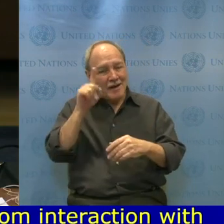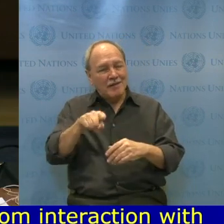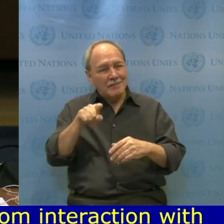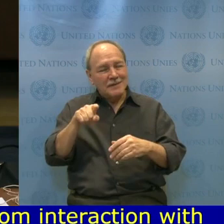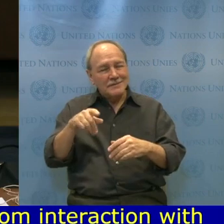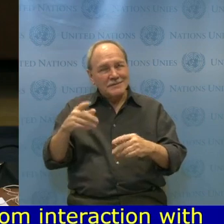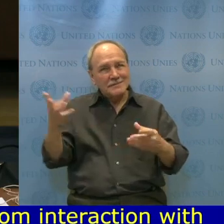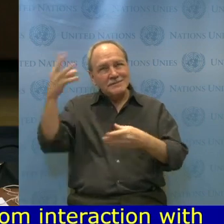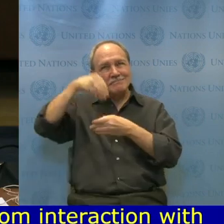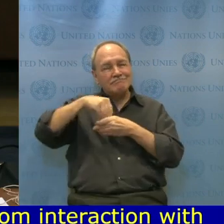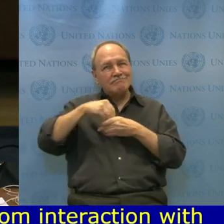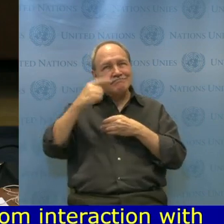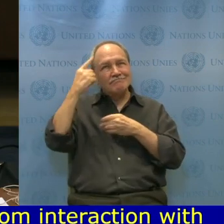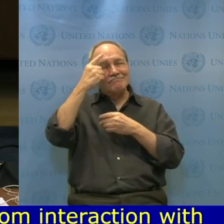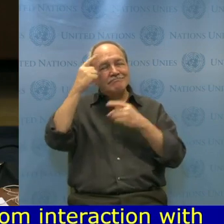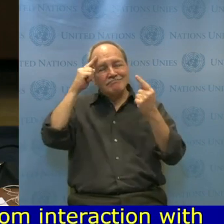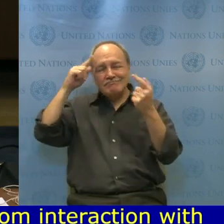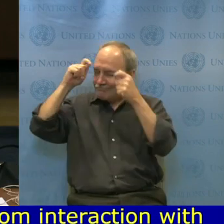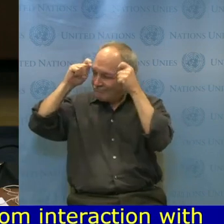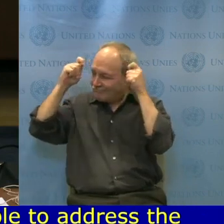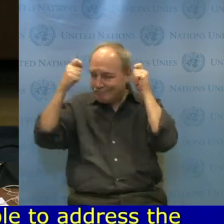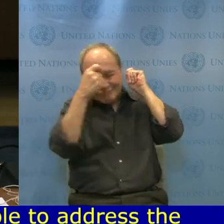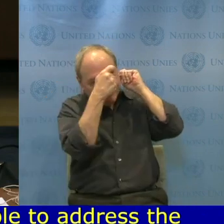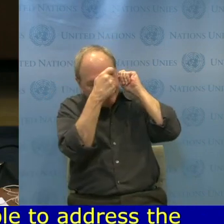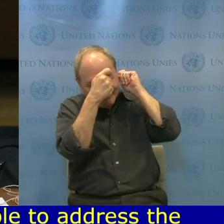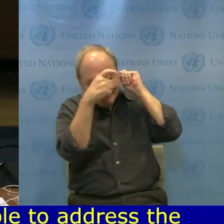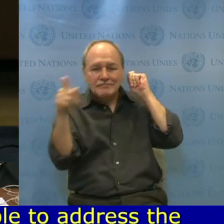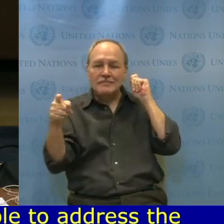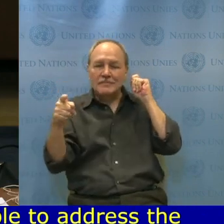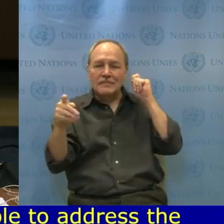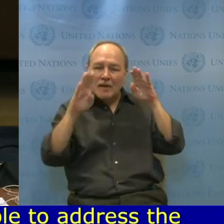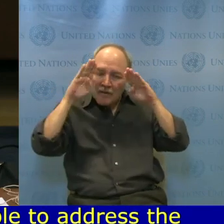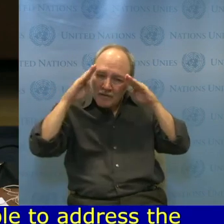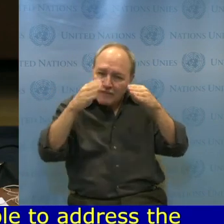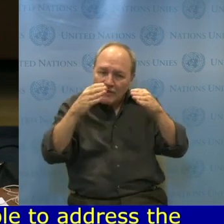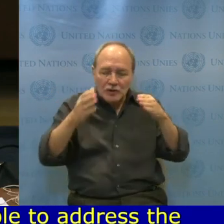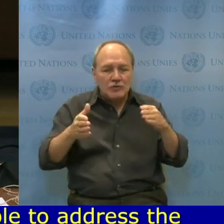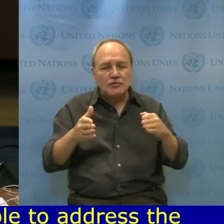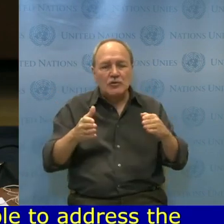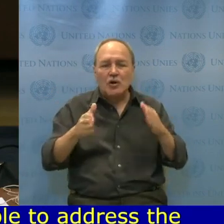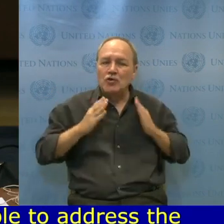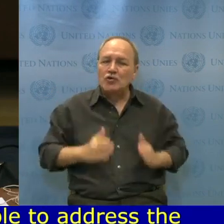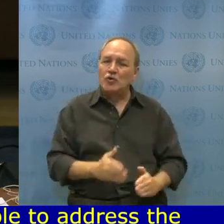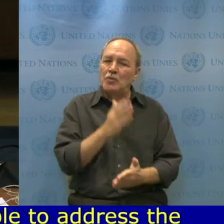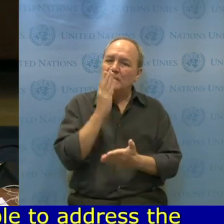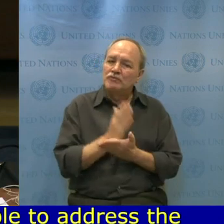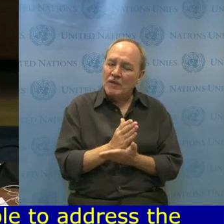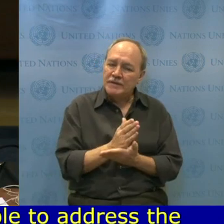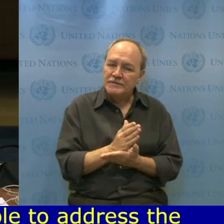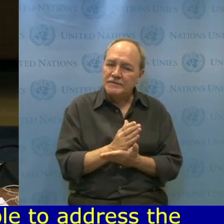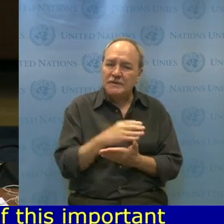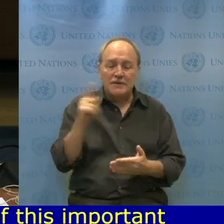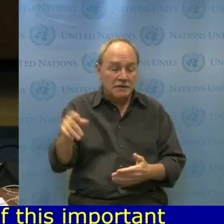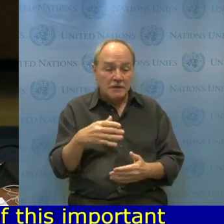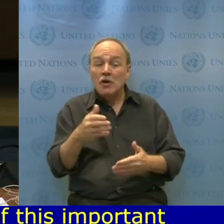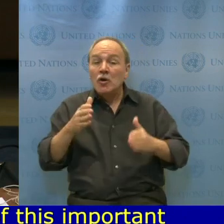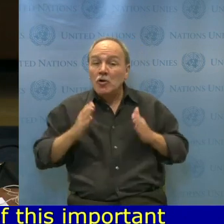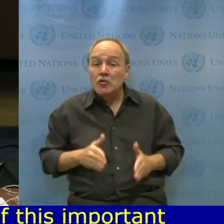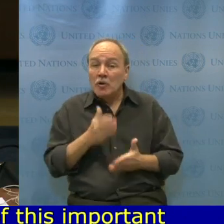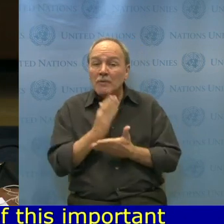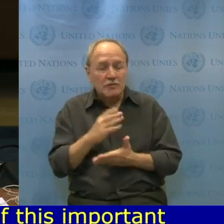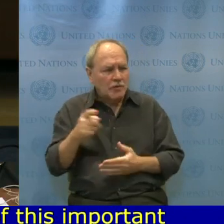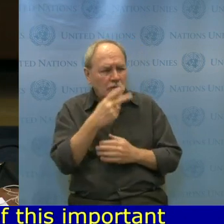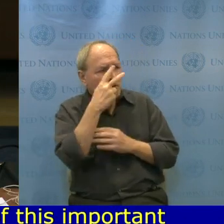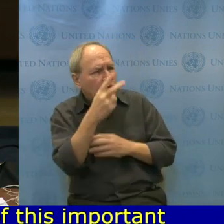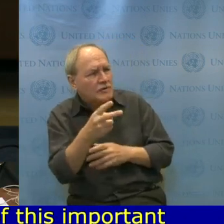way we are able to focus more effectively on barriers to exercise to the